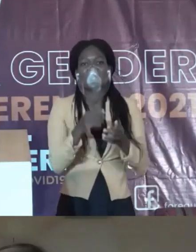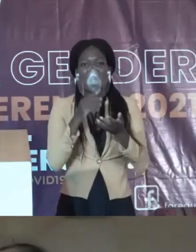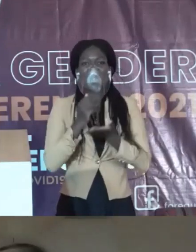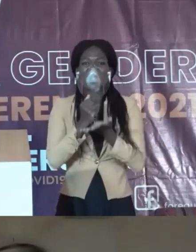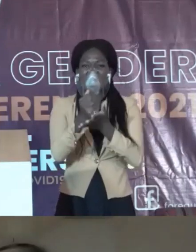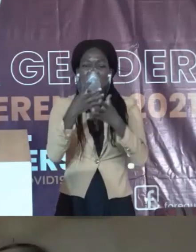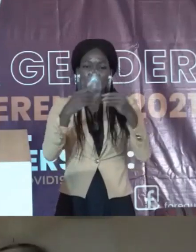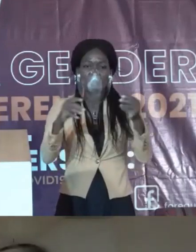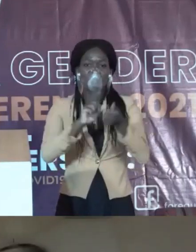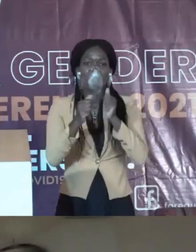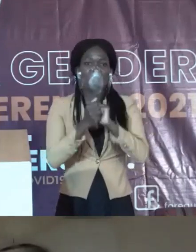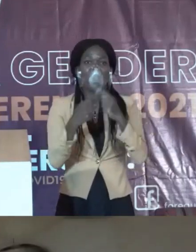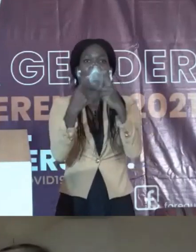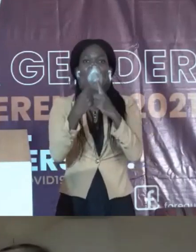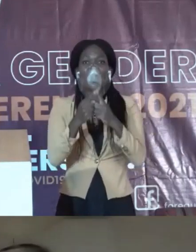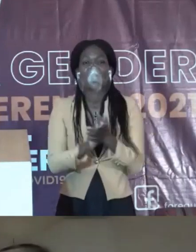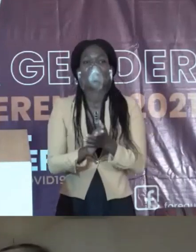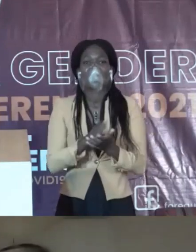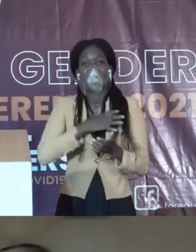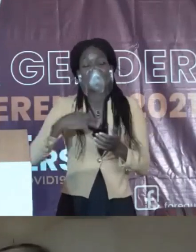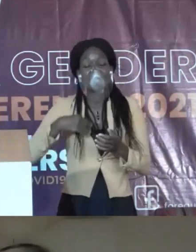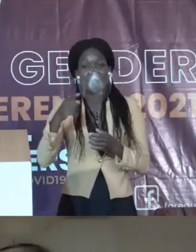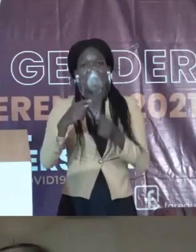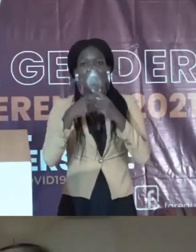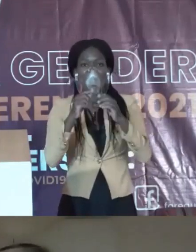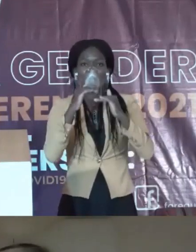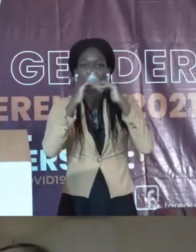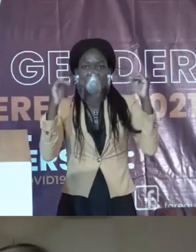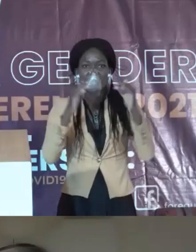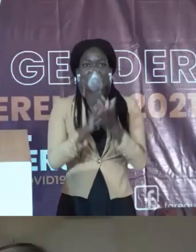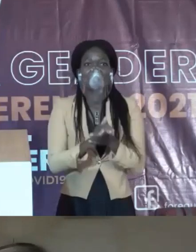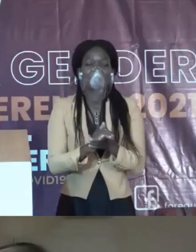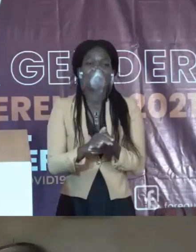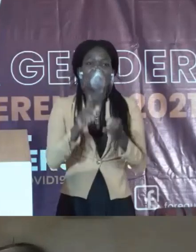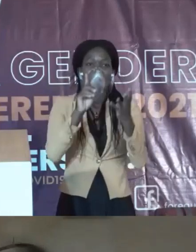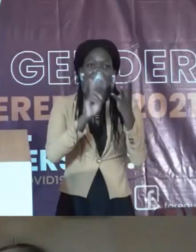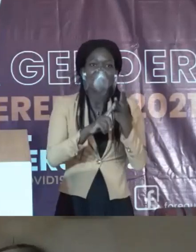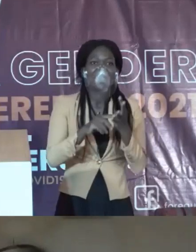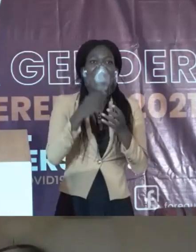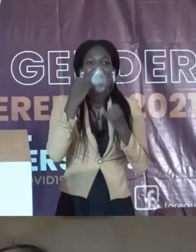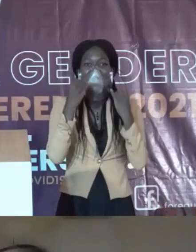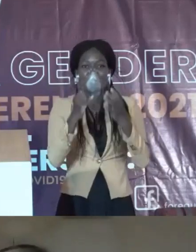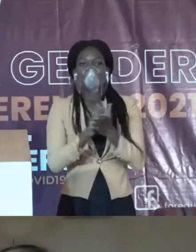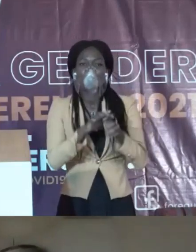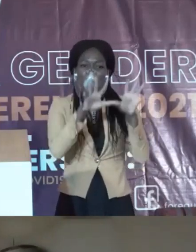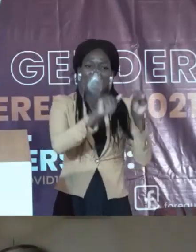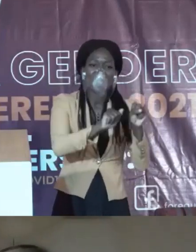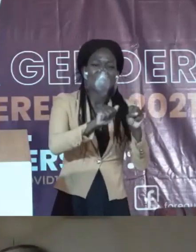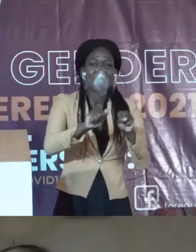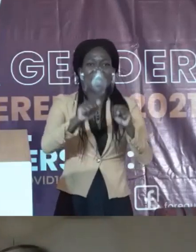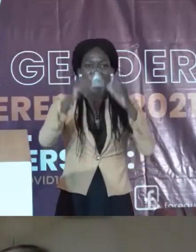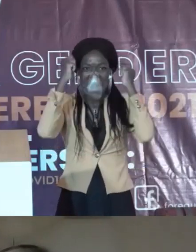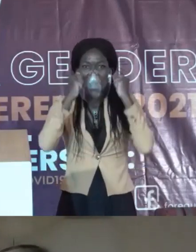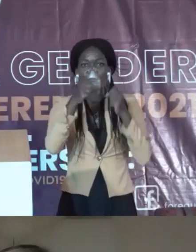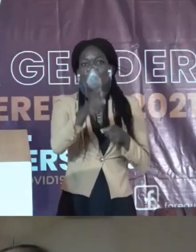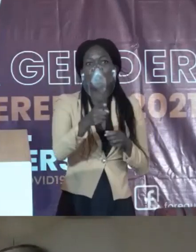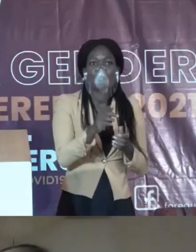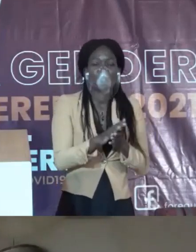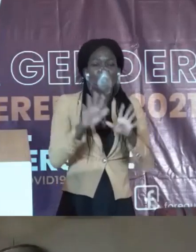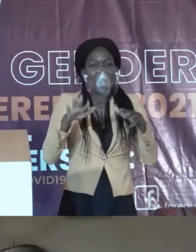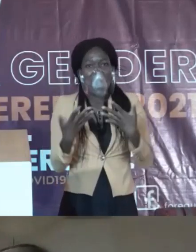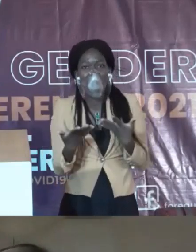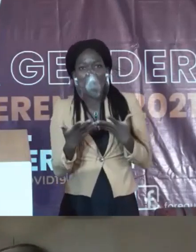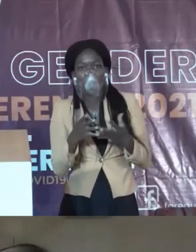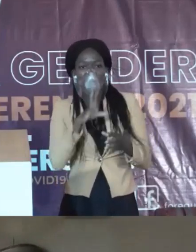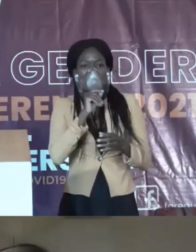of gender in our countries. Issues of patriarchy, questioning patriarchy, interrogating patriarchy in terms of how it